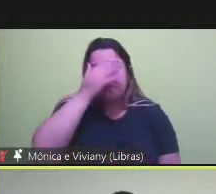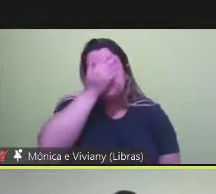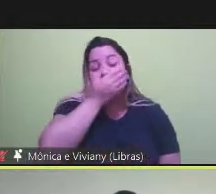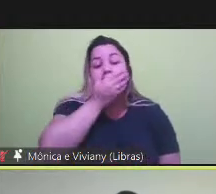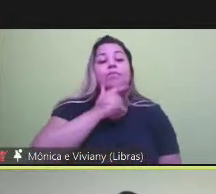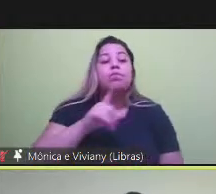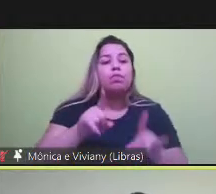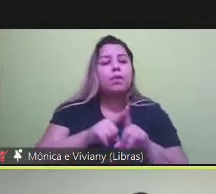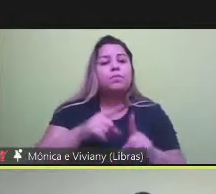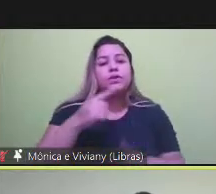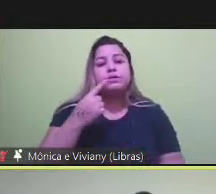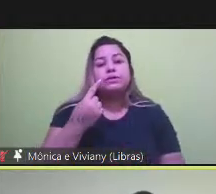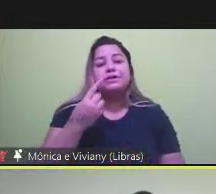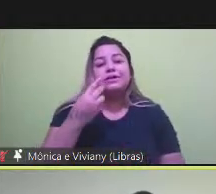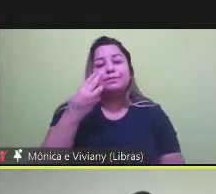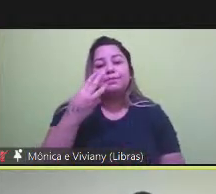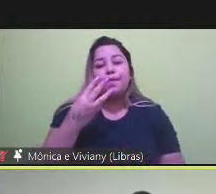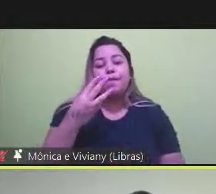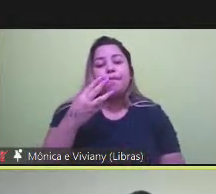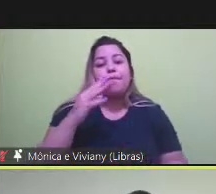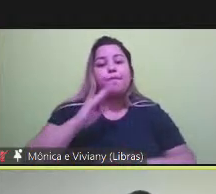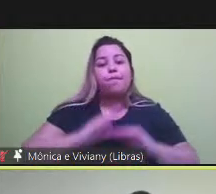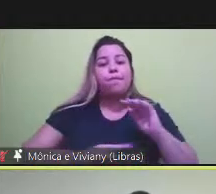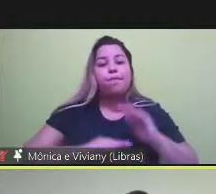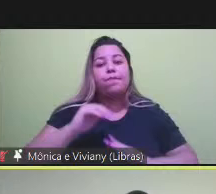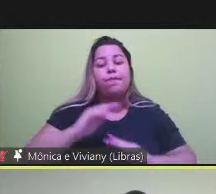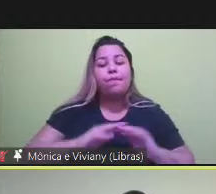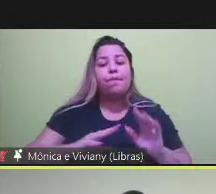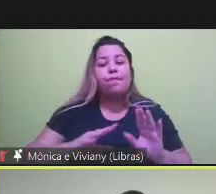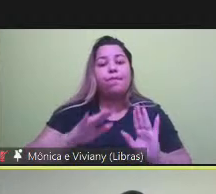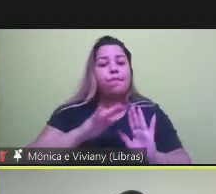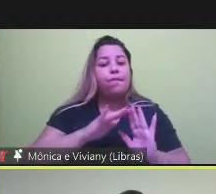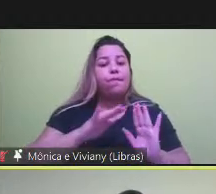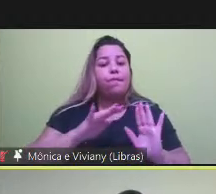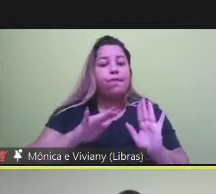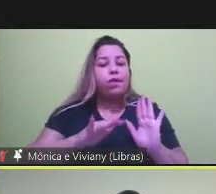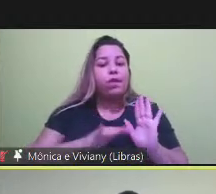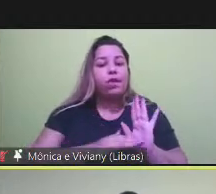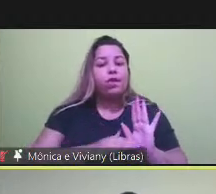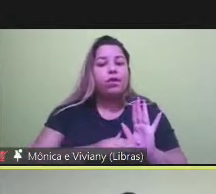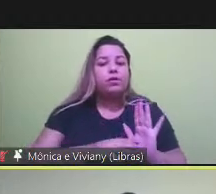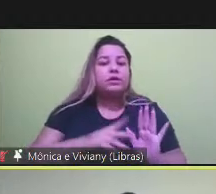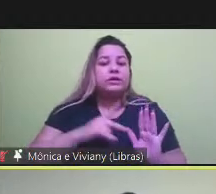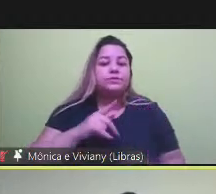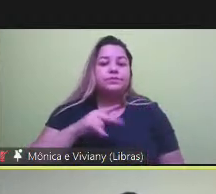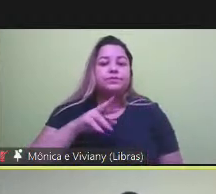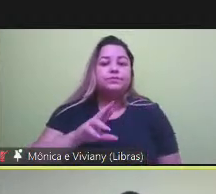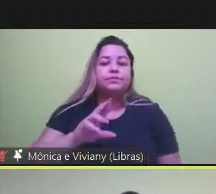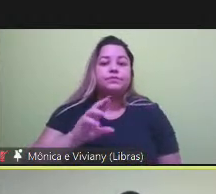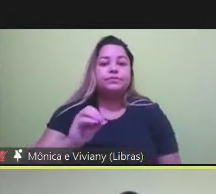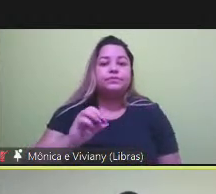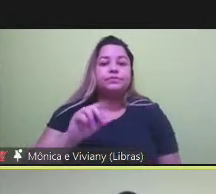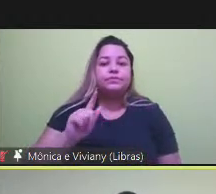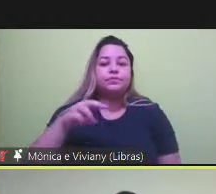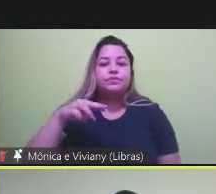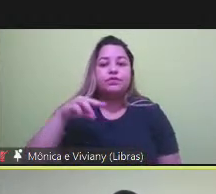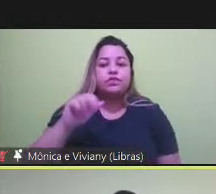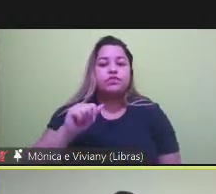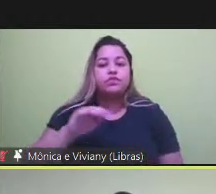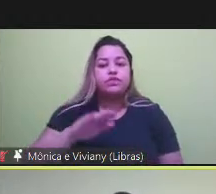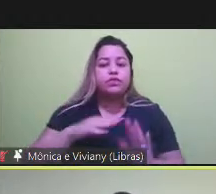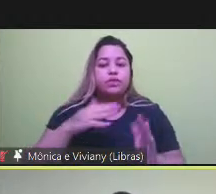Currently, these are the 13 actions which are foreseen in the program Health in